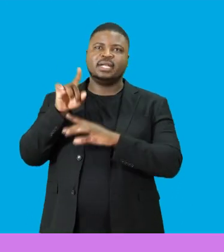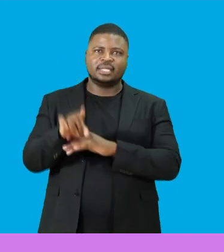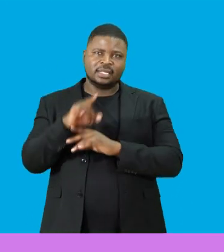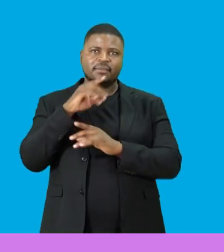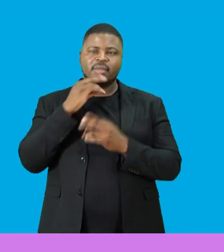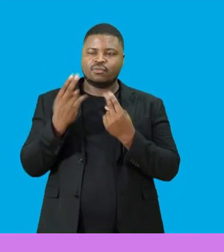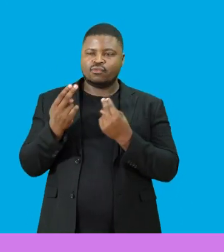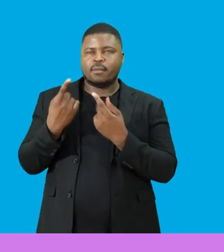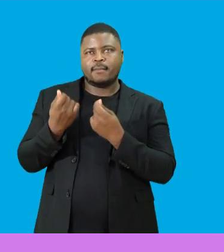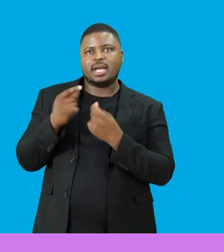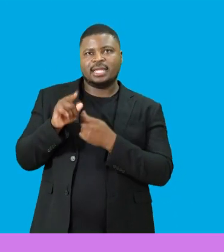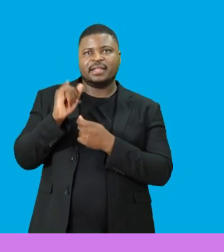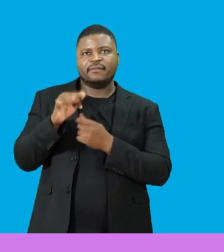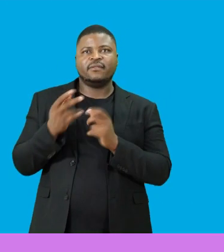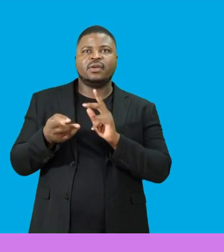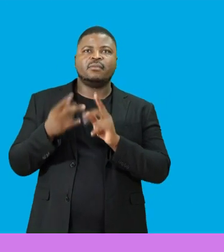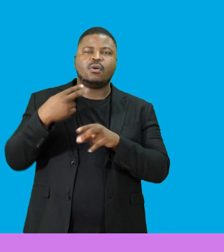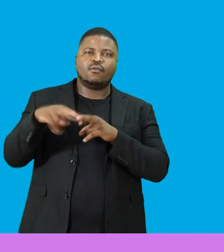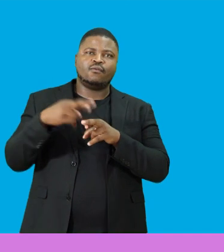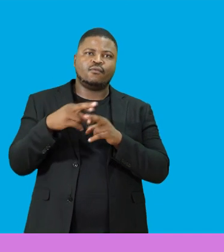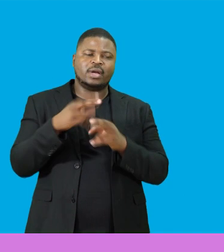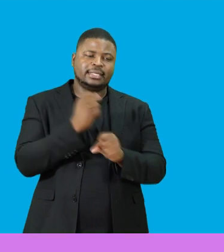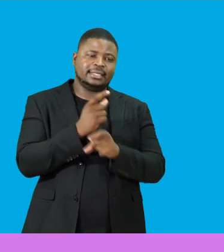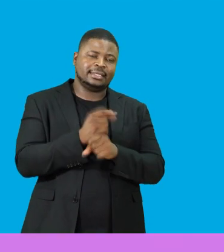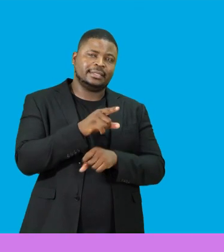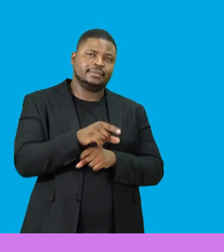cost per learner if we have hired this transport.